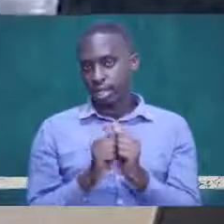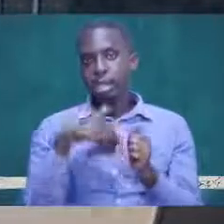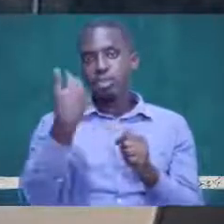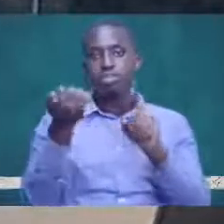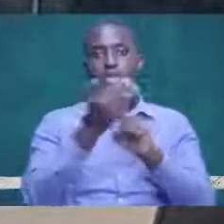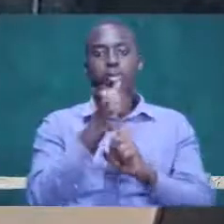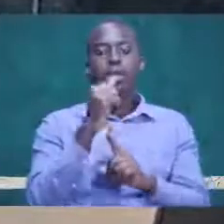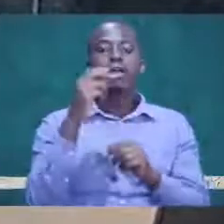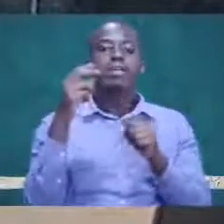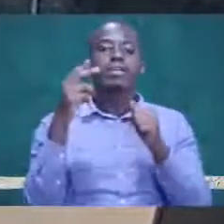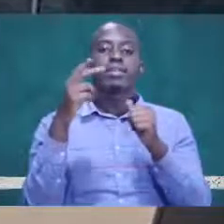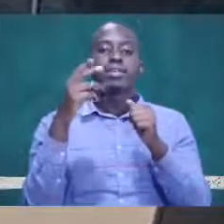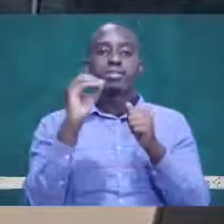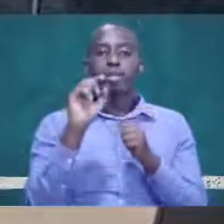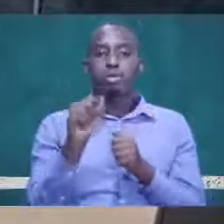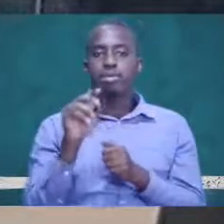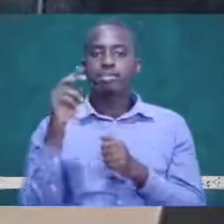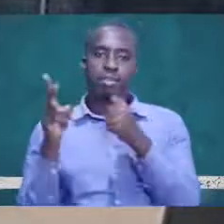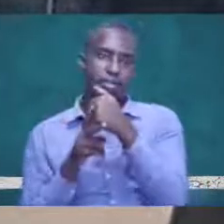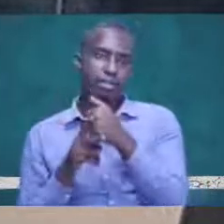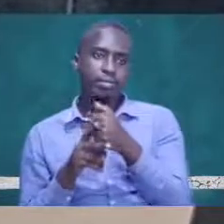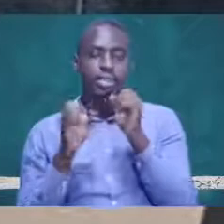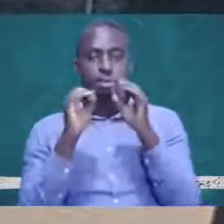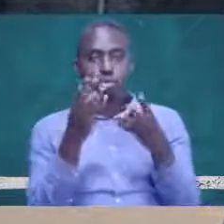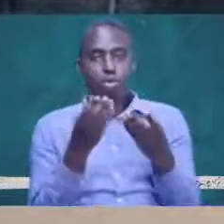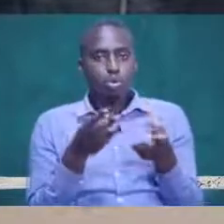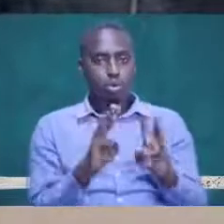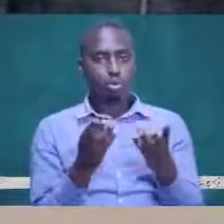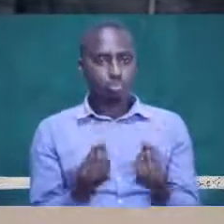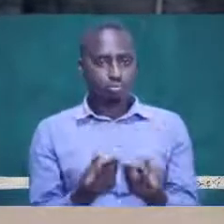0.7. Now, 70%, in order to simplify it,